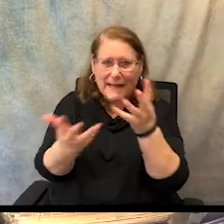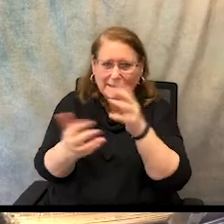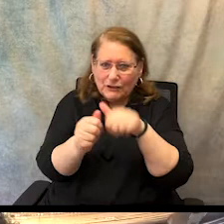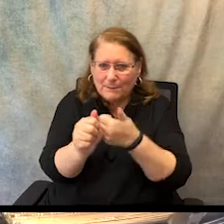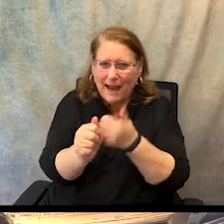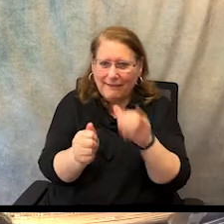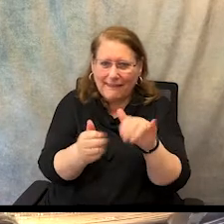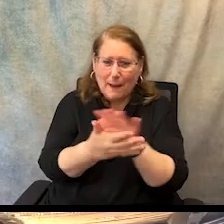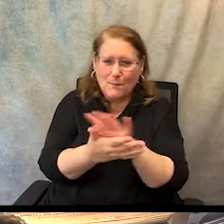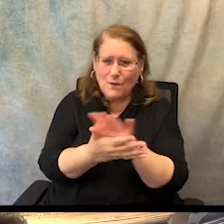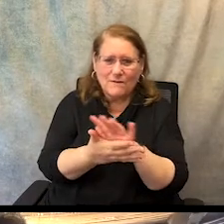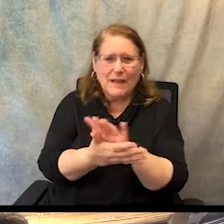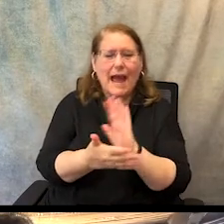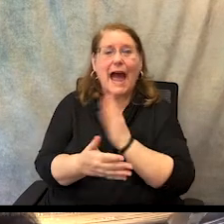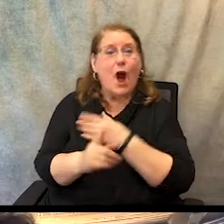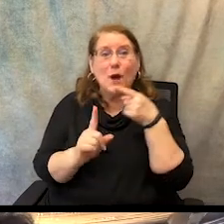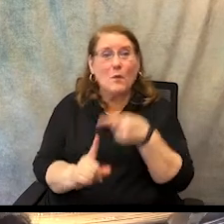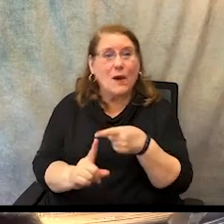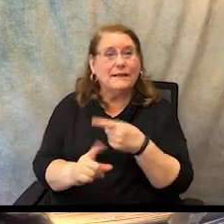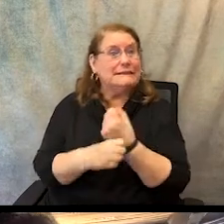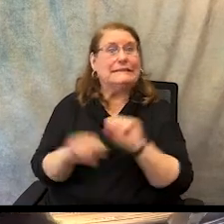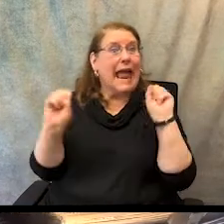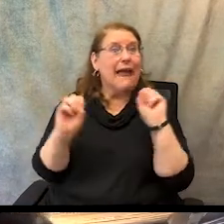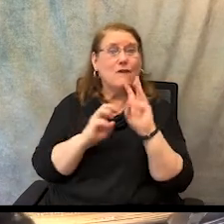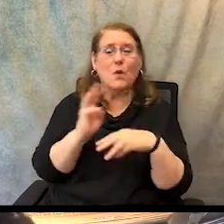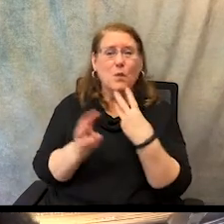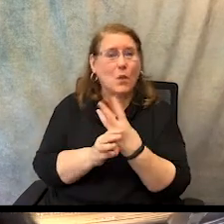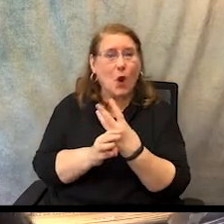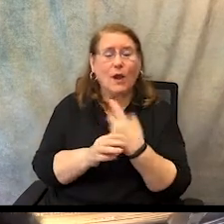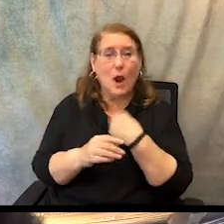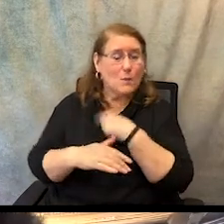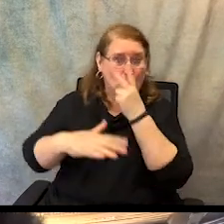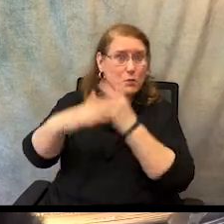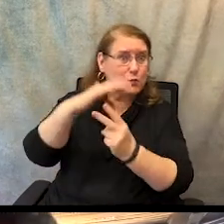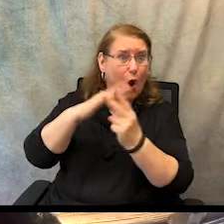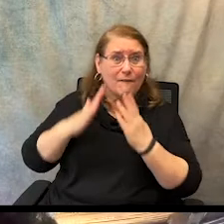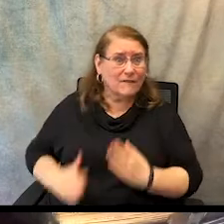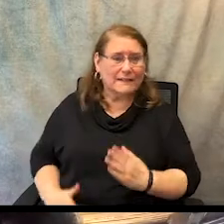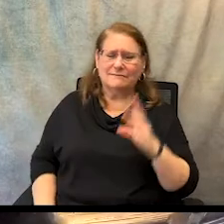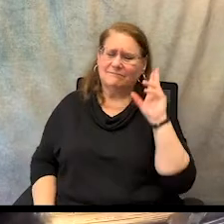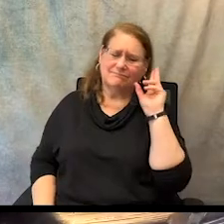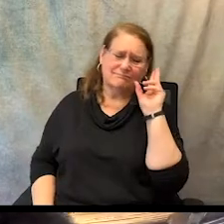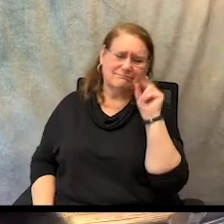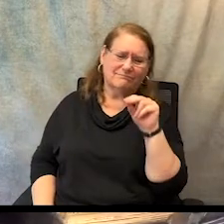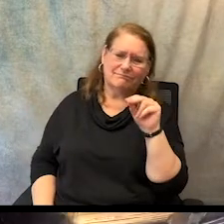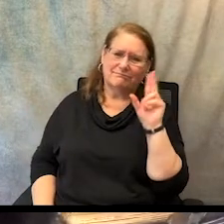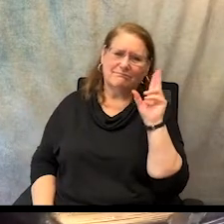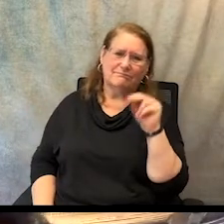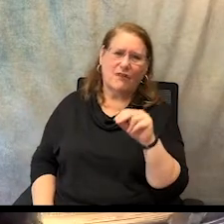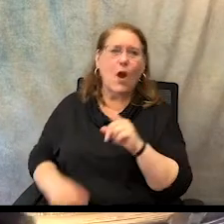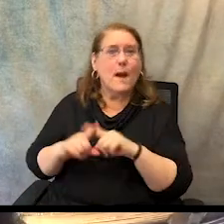message of the movie. We are not coming to save the world. We are prophets, new prophets, and this.